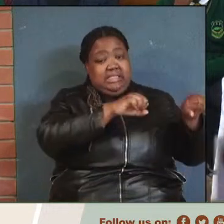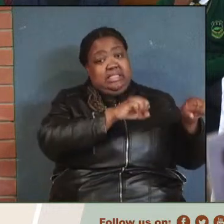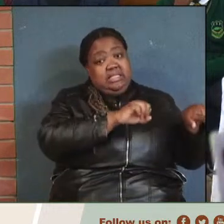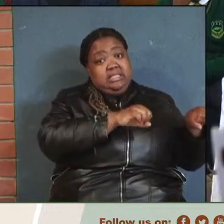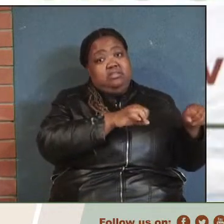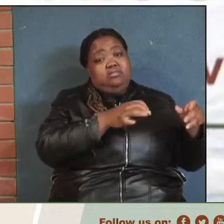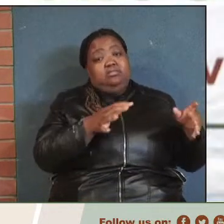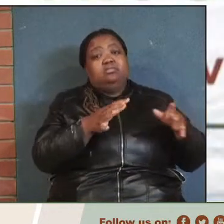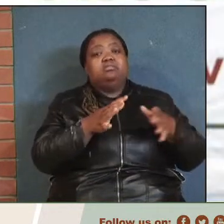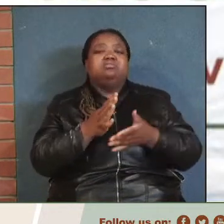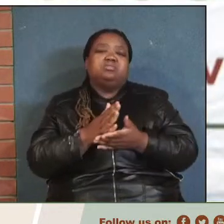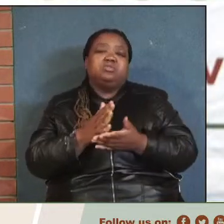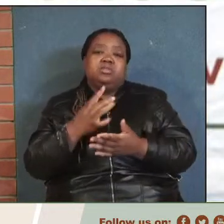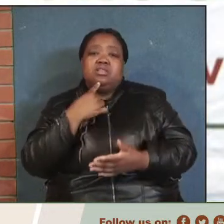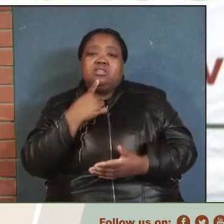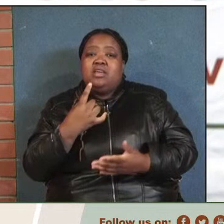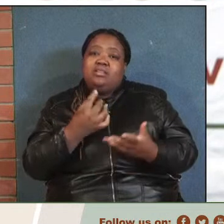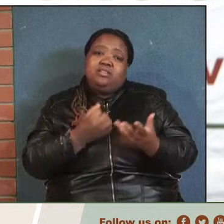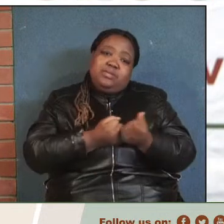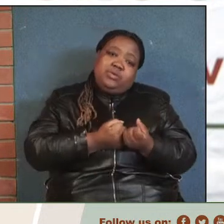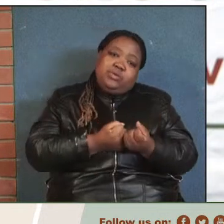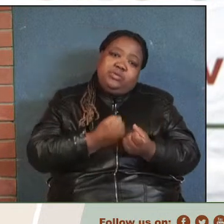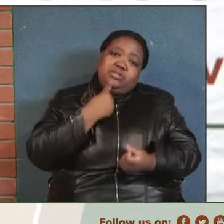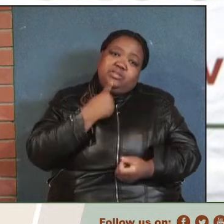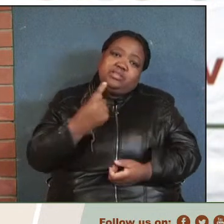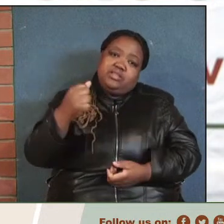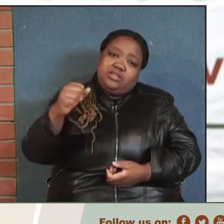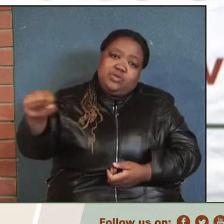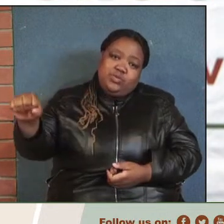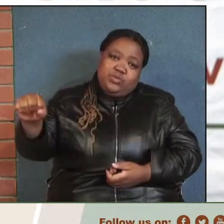And all those not in favor, say no.